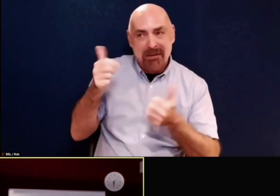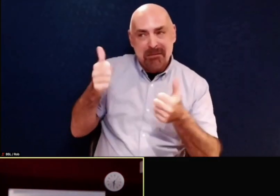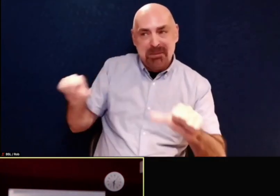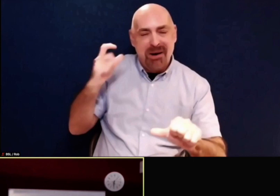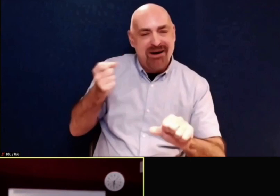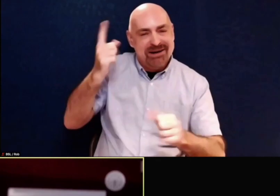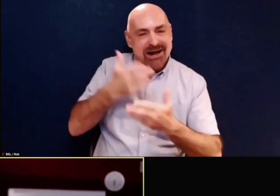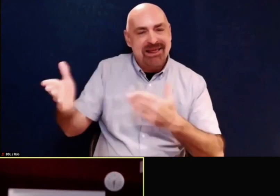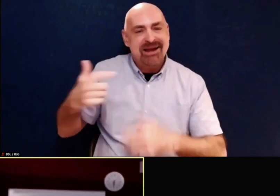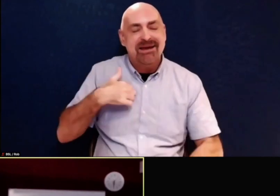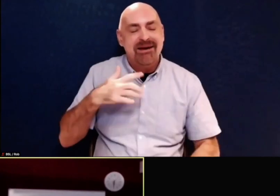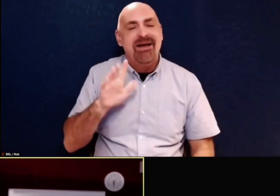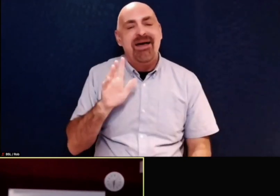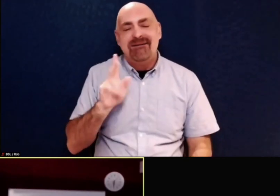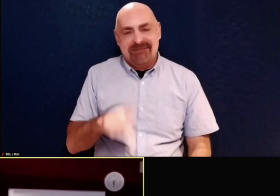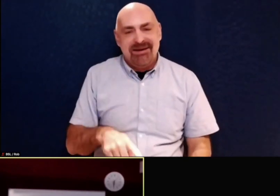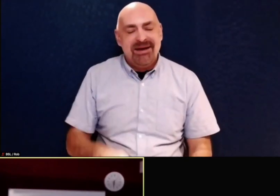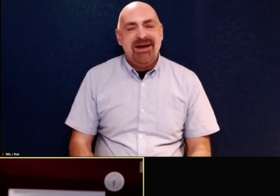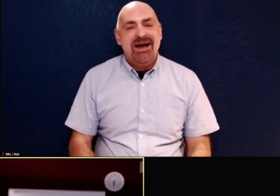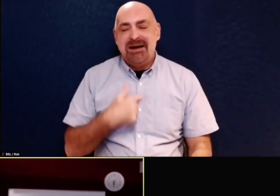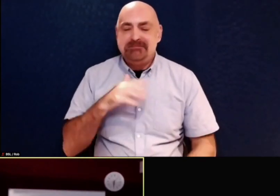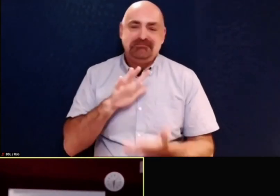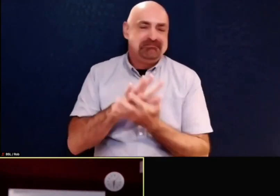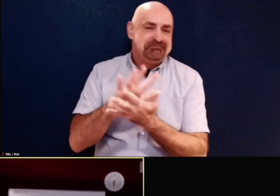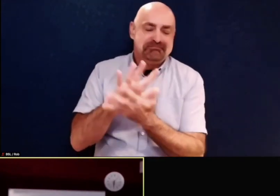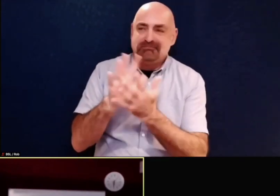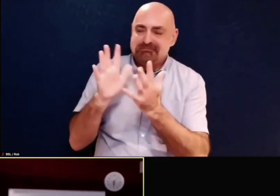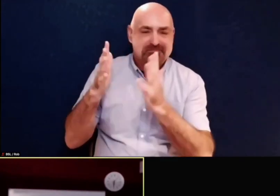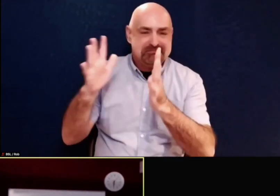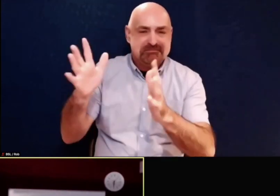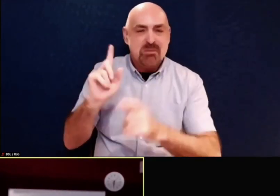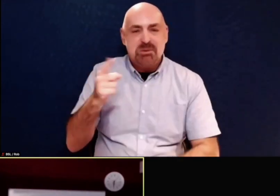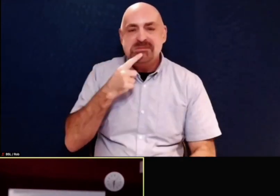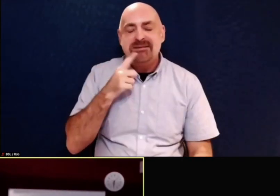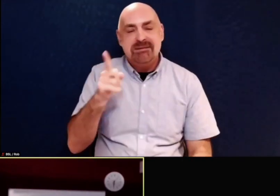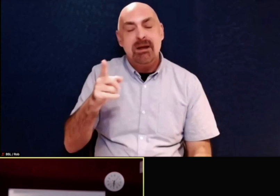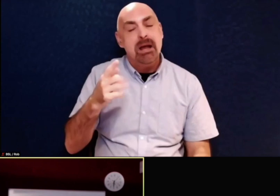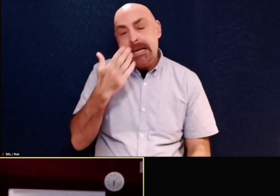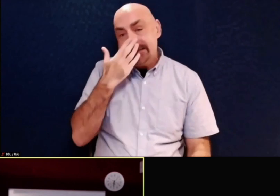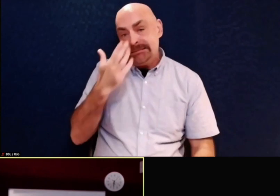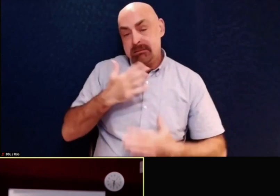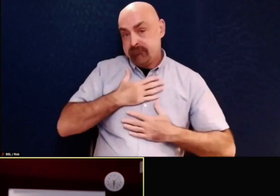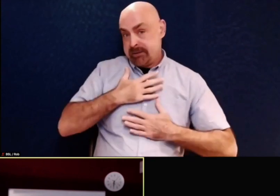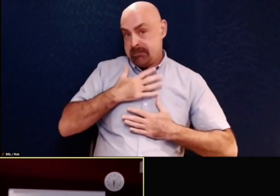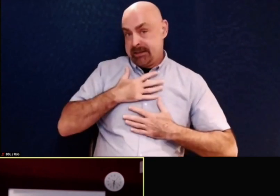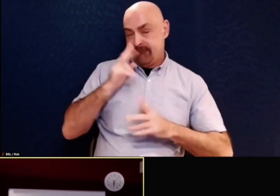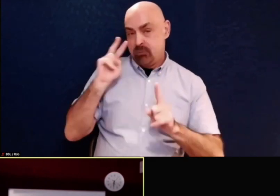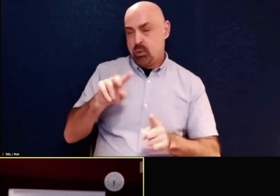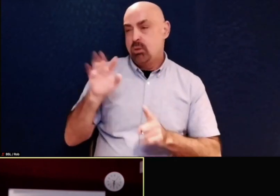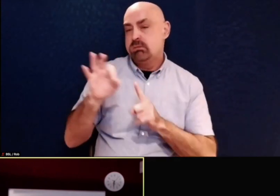I'm absolutely delighted with what you had to say. I mean, it seems to me, Paul, you're